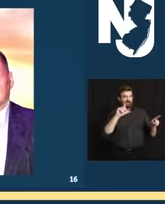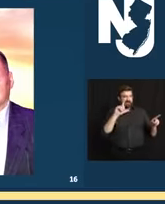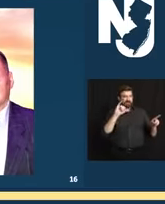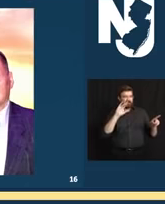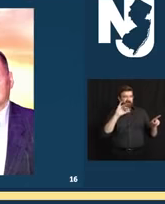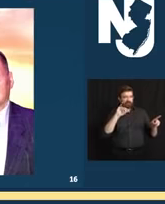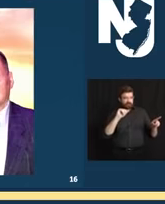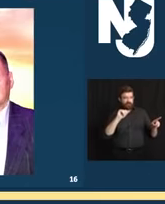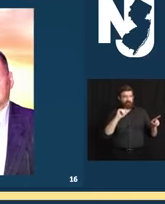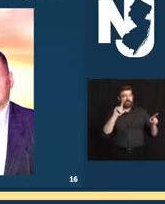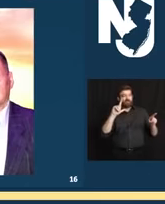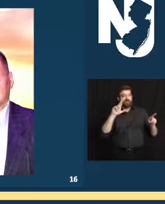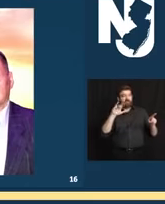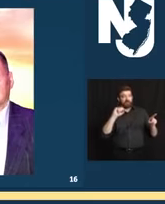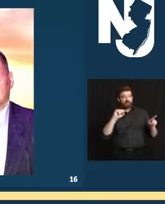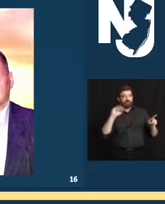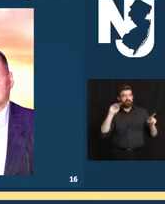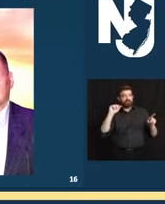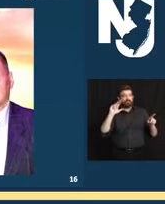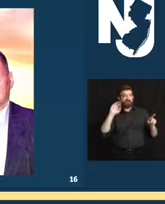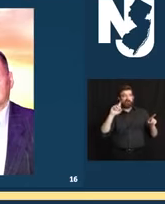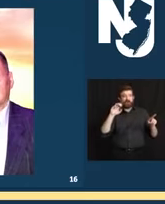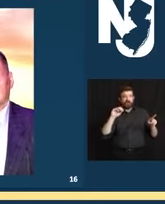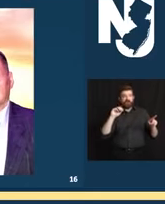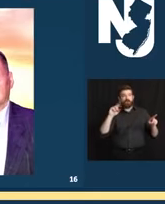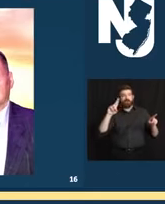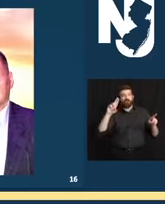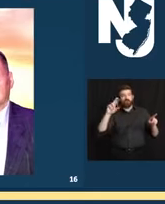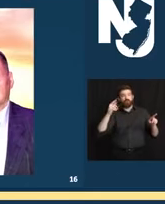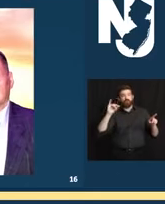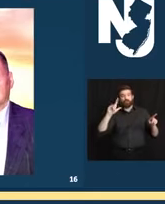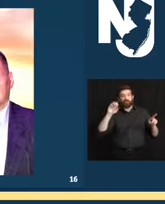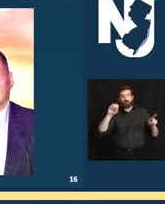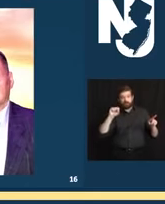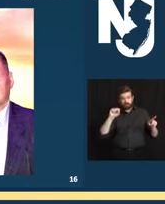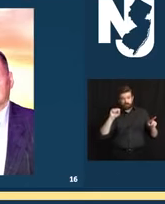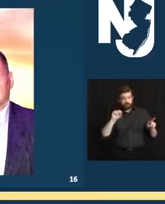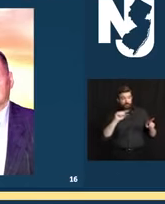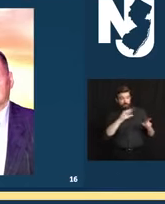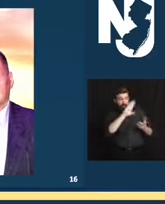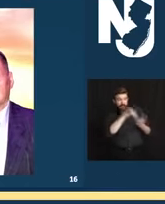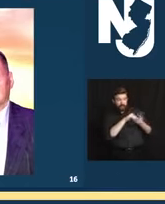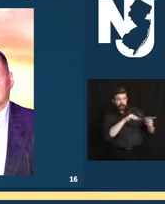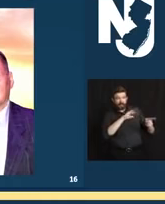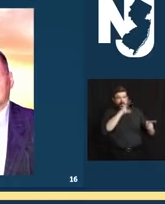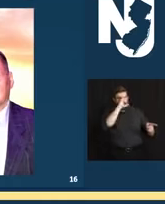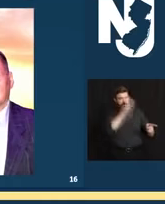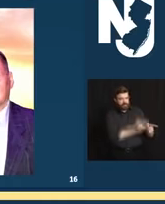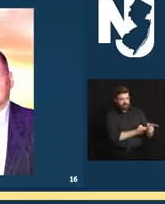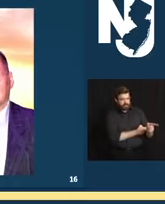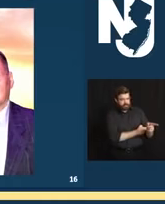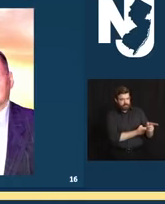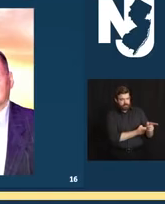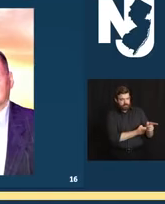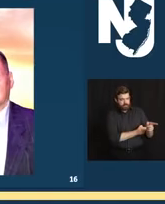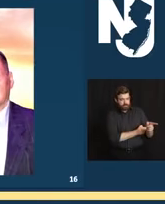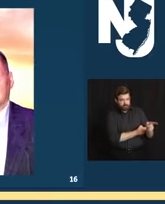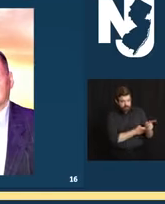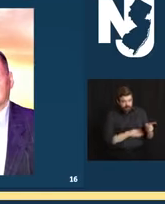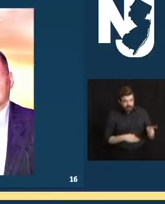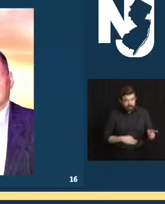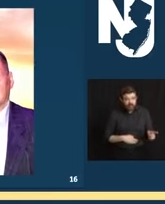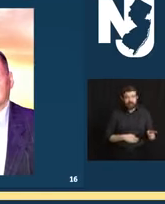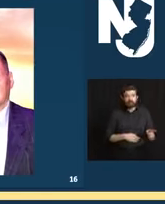Urhiles and their son in the middle, Luis Marcelo, lovingly called, by the way, Mashi. They